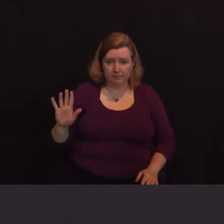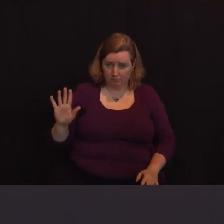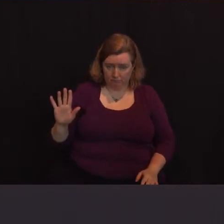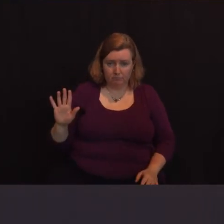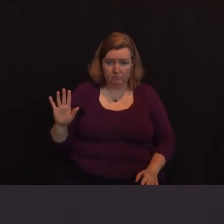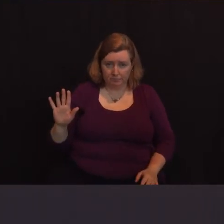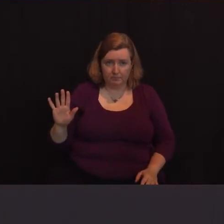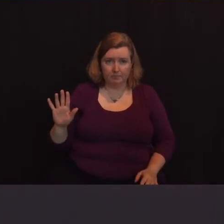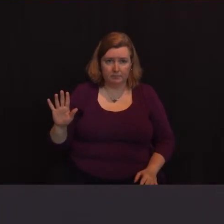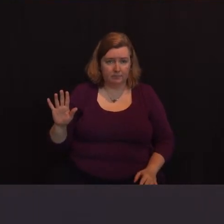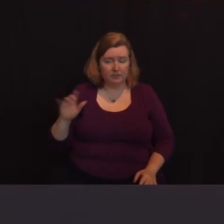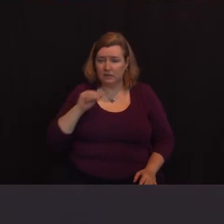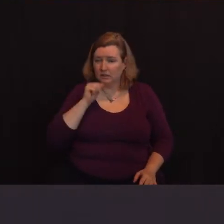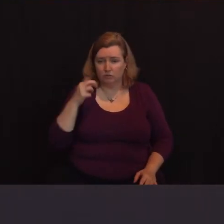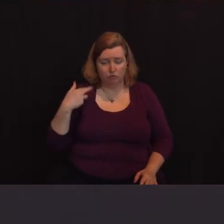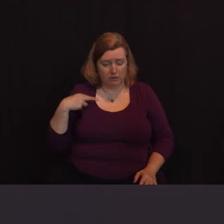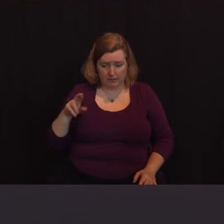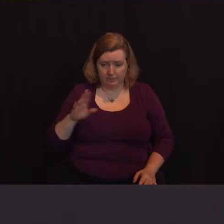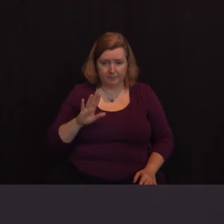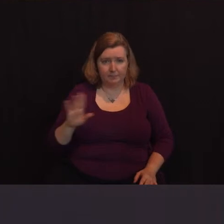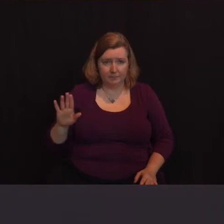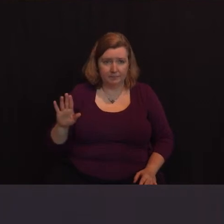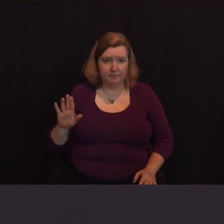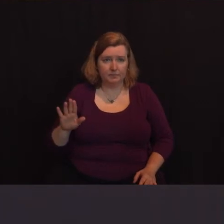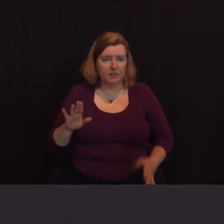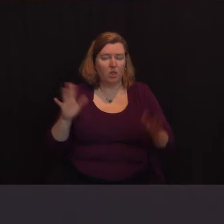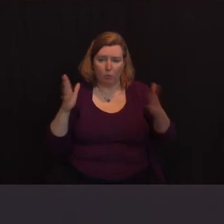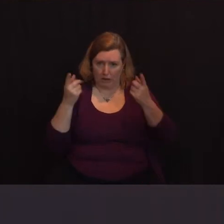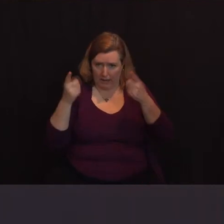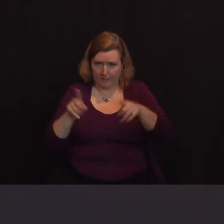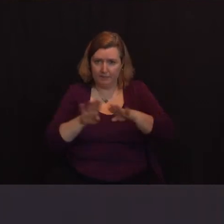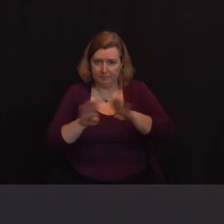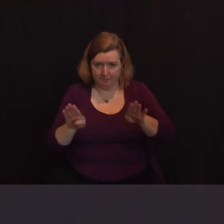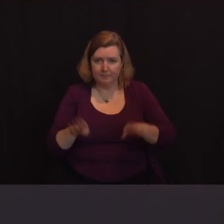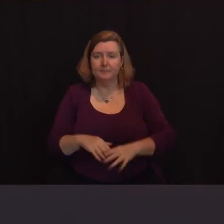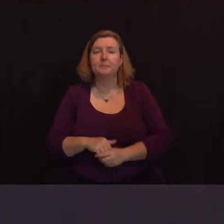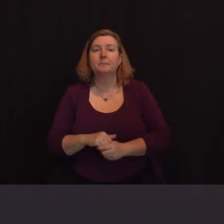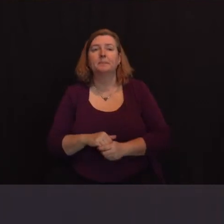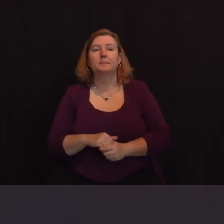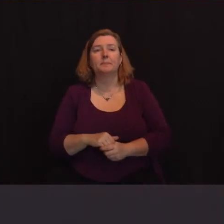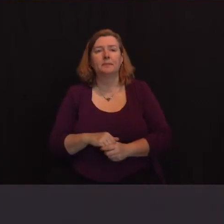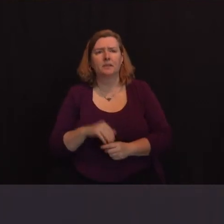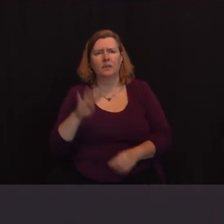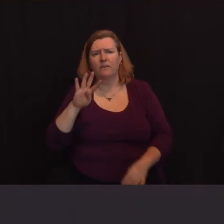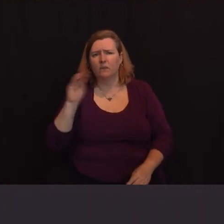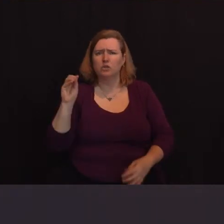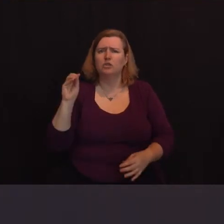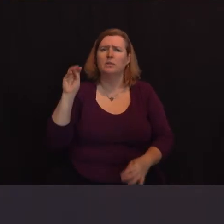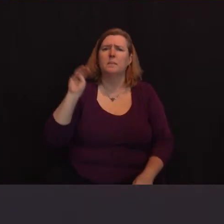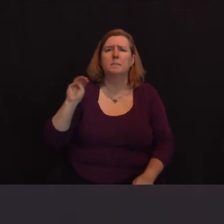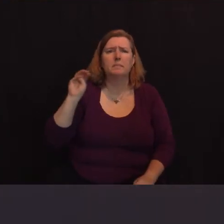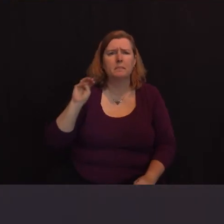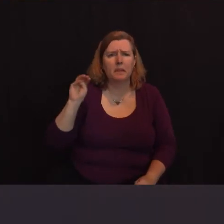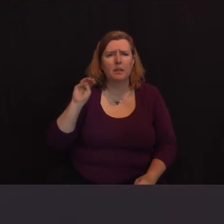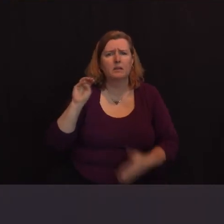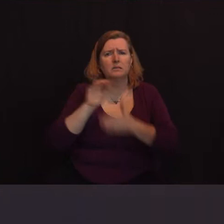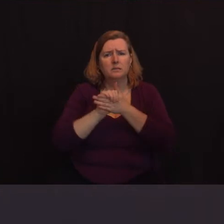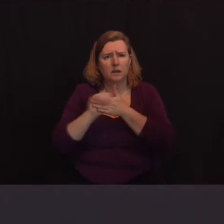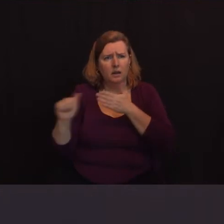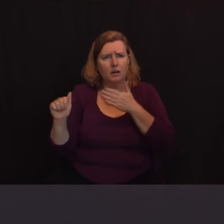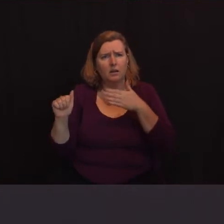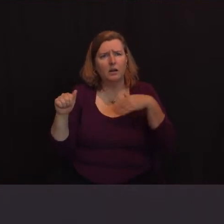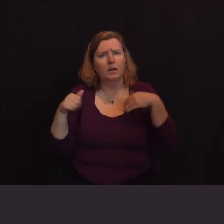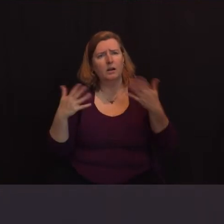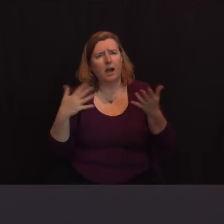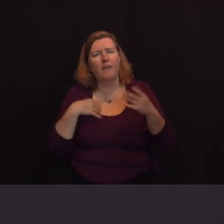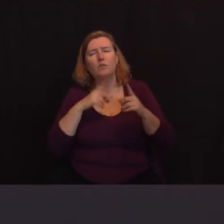is unfathomable. Can we come back to you on the 40 million? Because I don't have a crisp answer for you exactly how that will work. And if you could